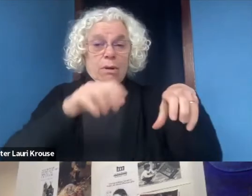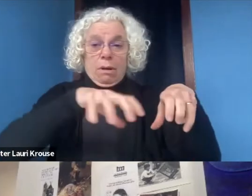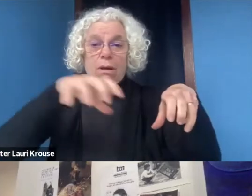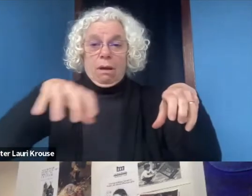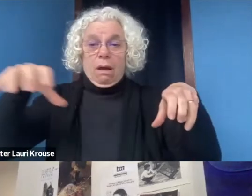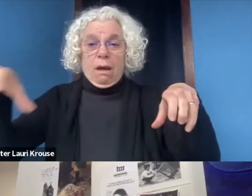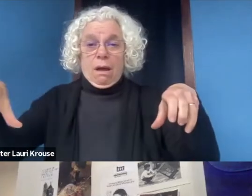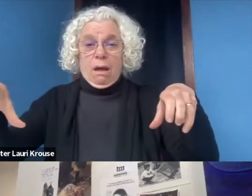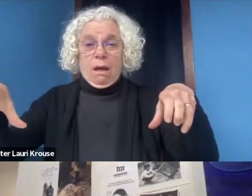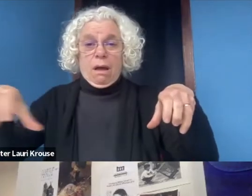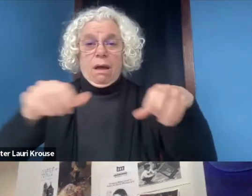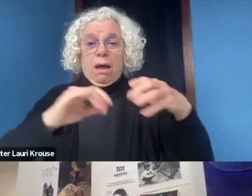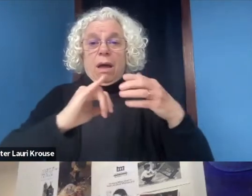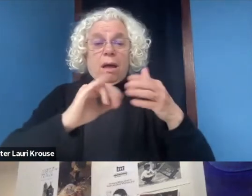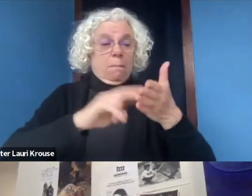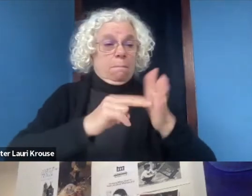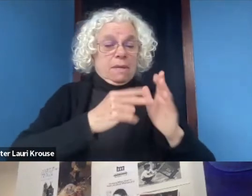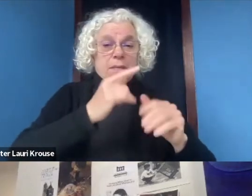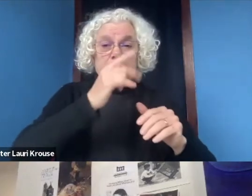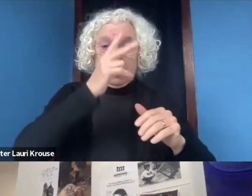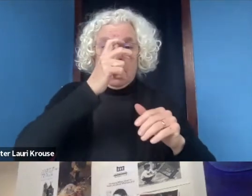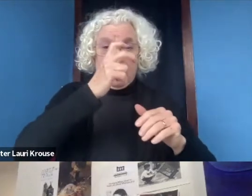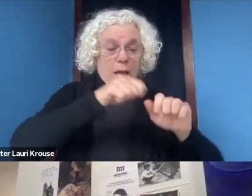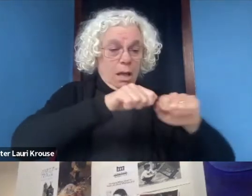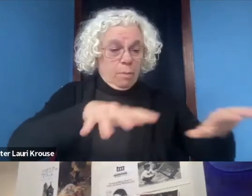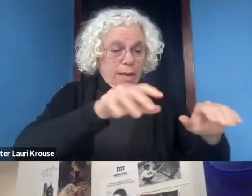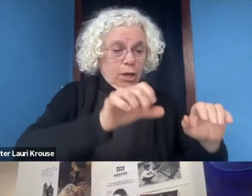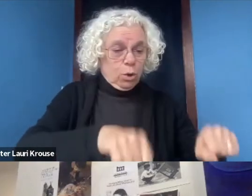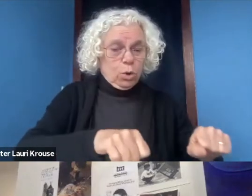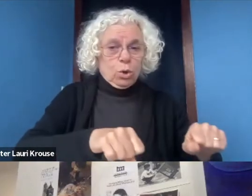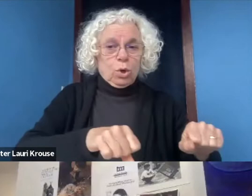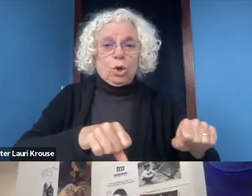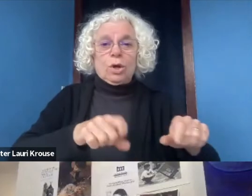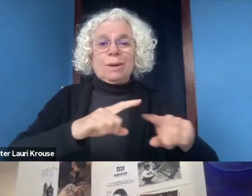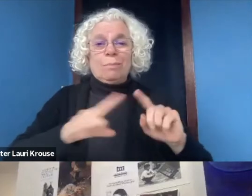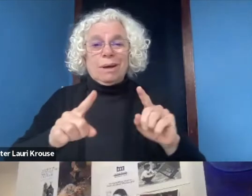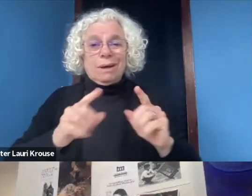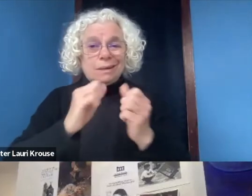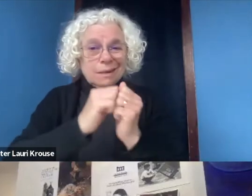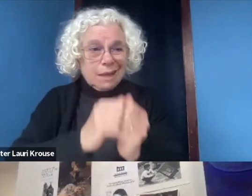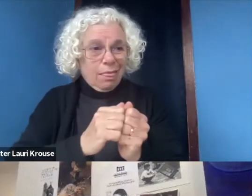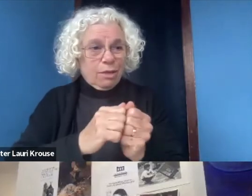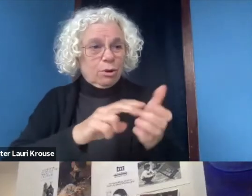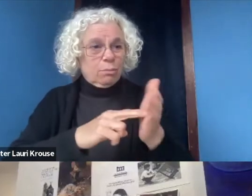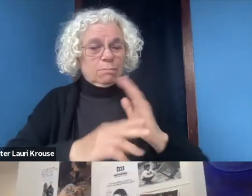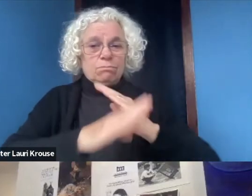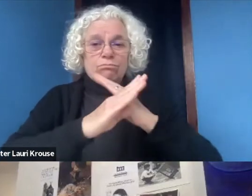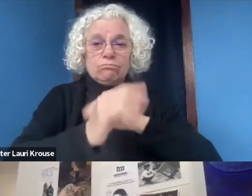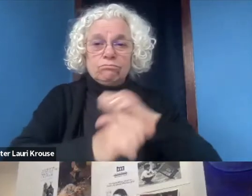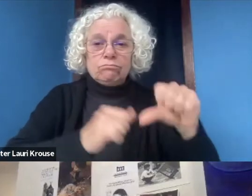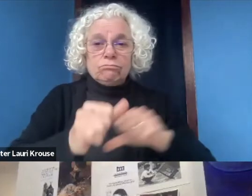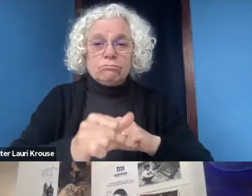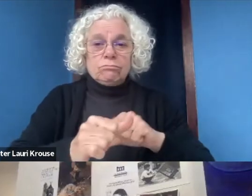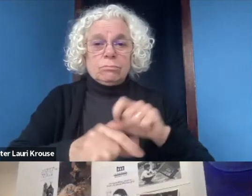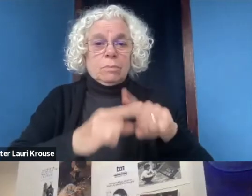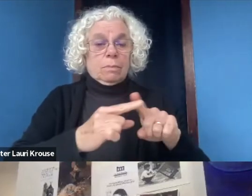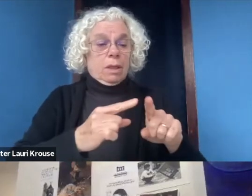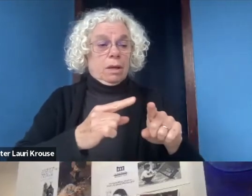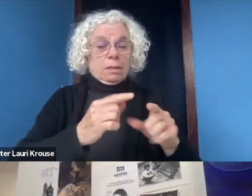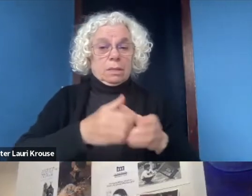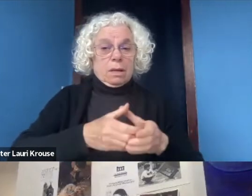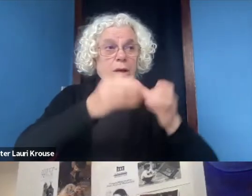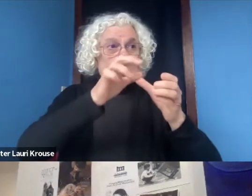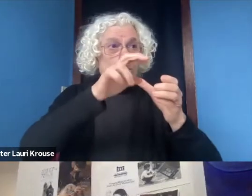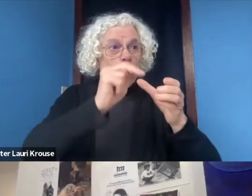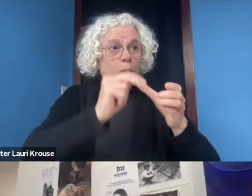a stock for it to grow up on, and the other one provided the ability for them to mesh